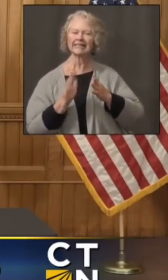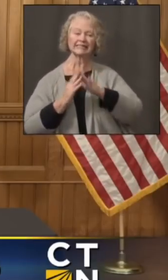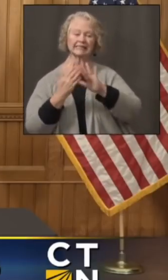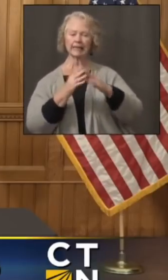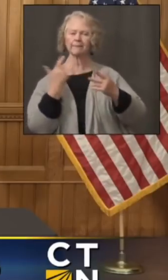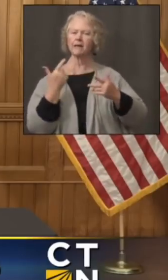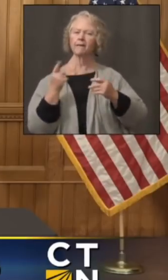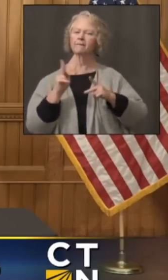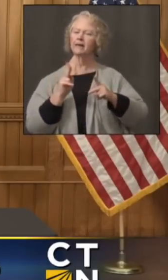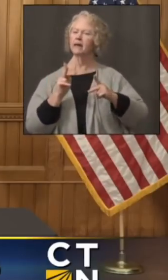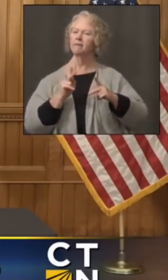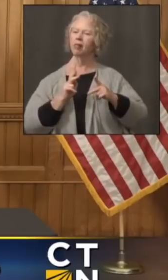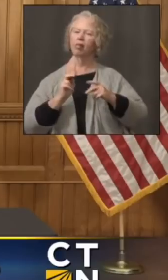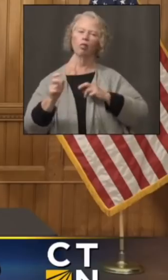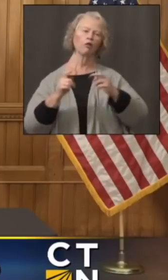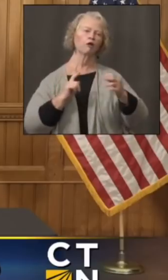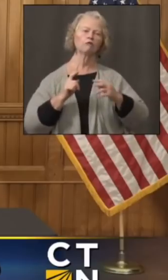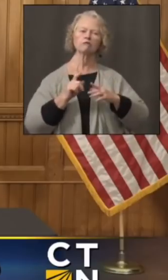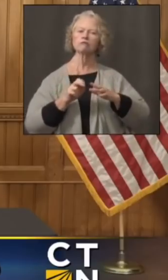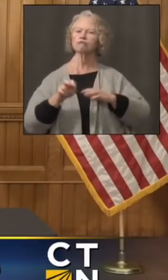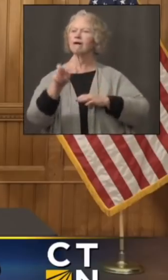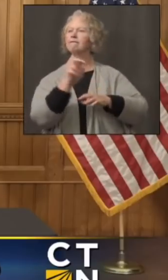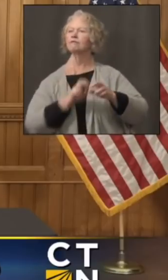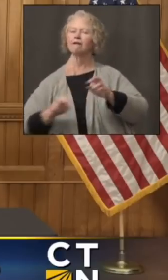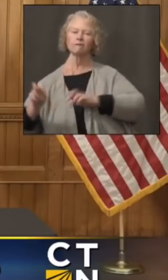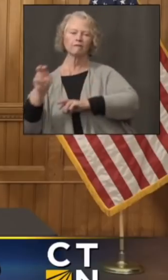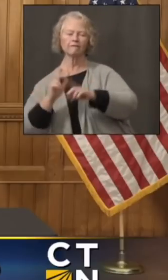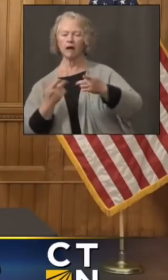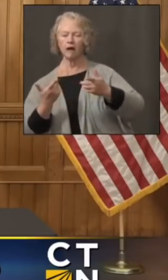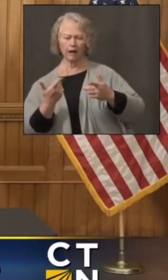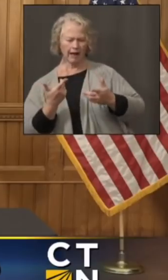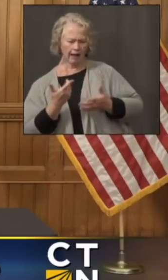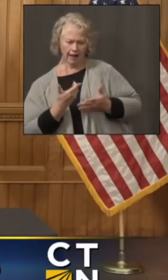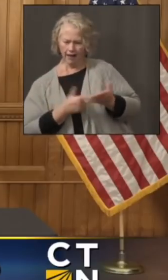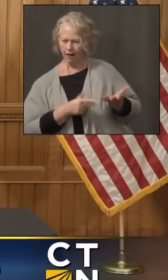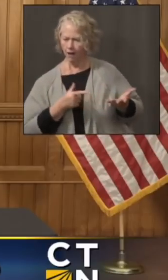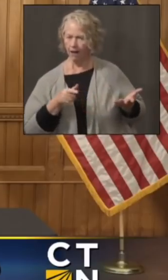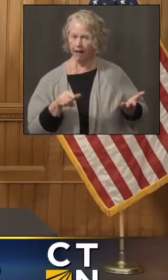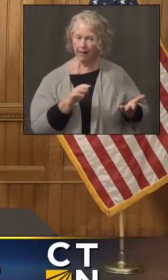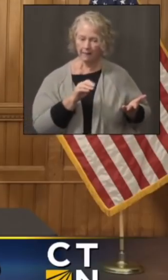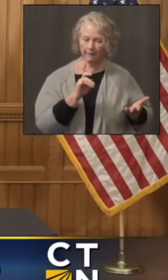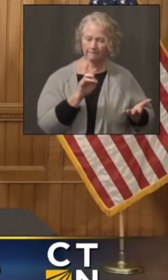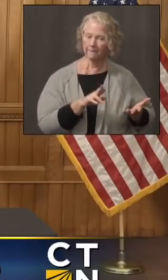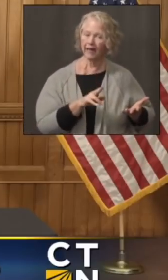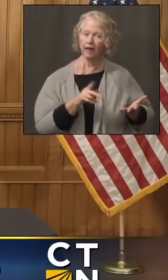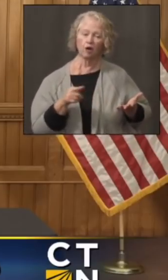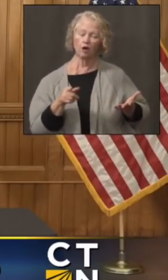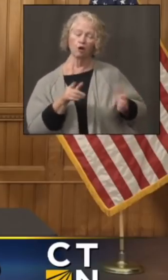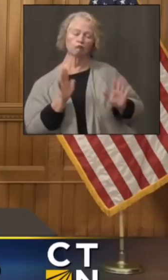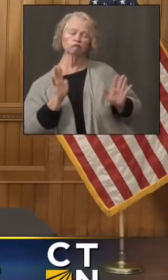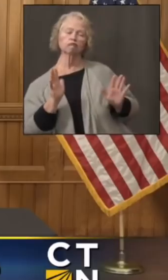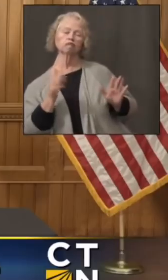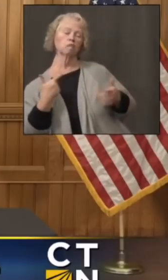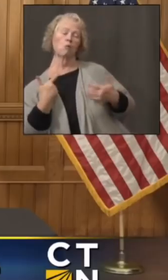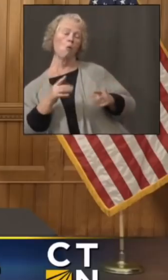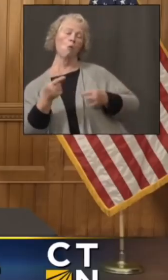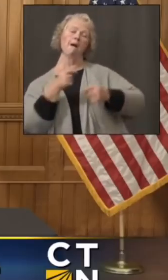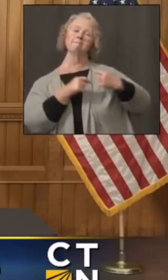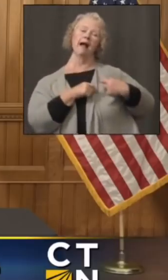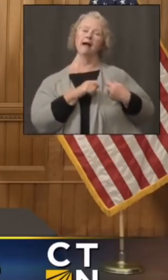traveling. What do you say to those mayors and the majority of the mayors who really aren't rolling back to phase 2 right now?